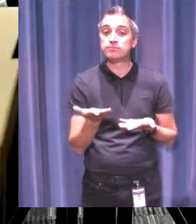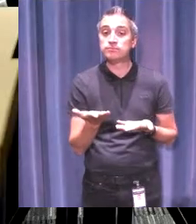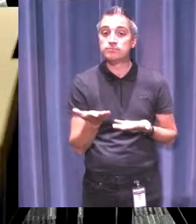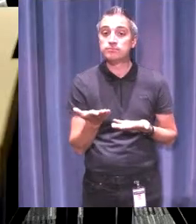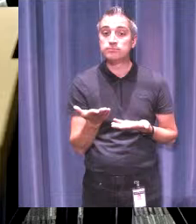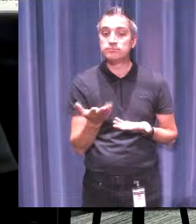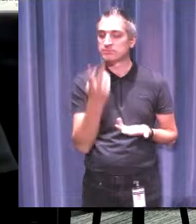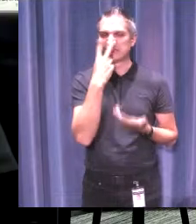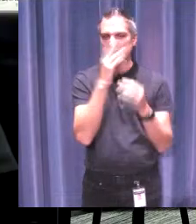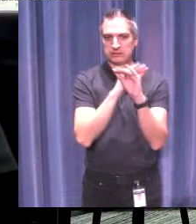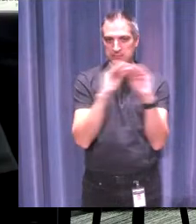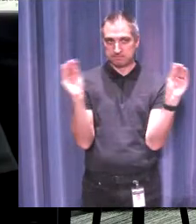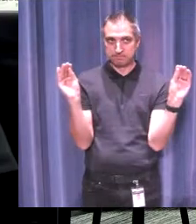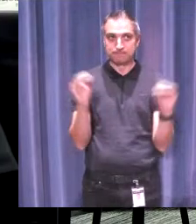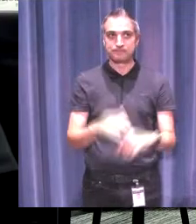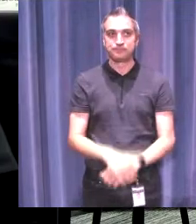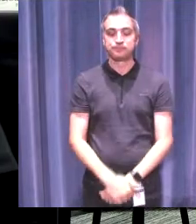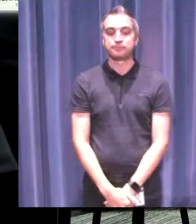Seeing none.